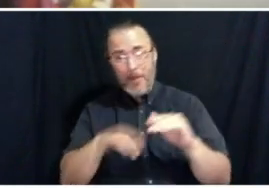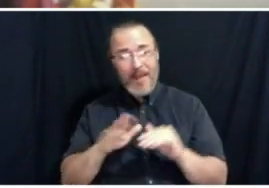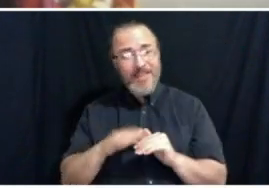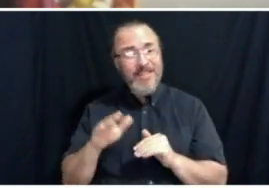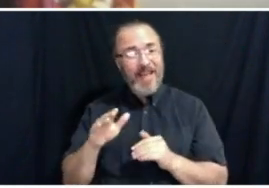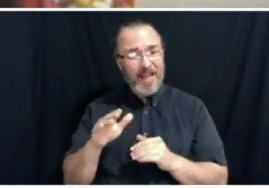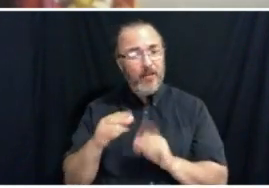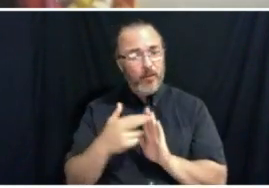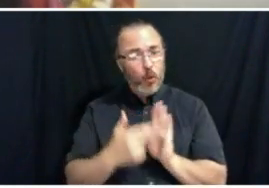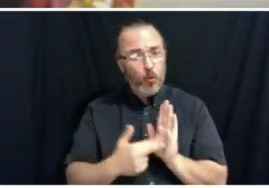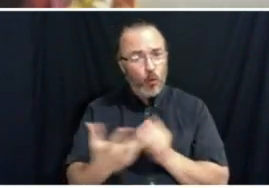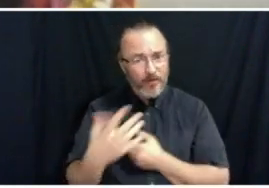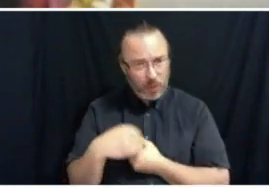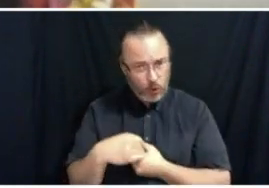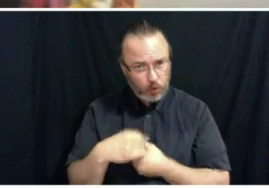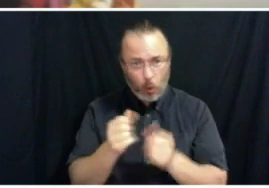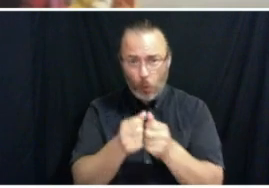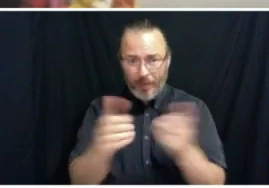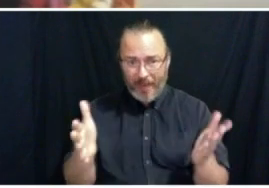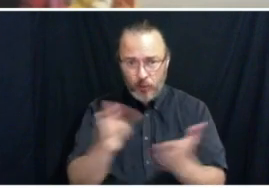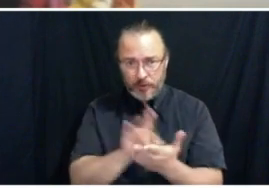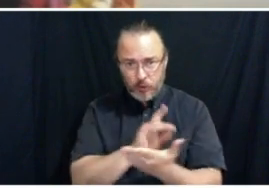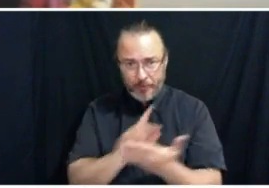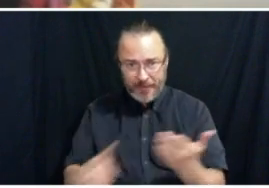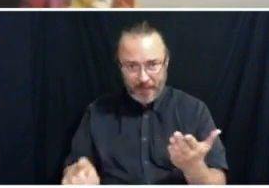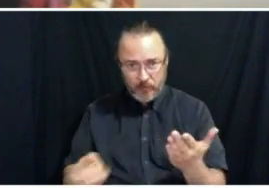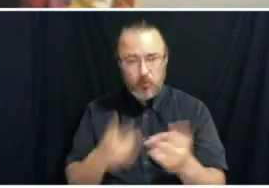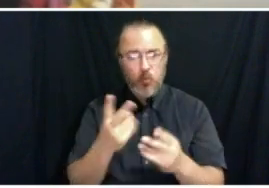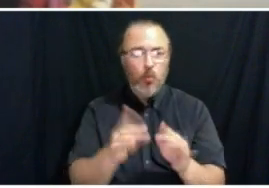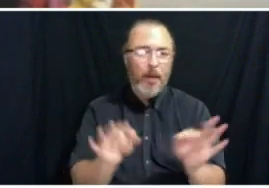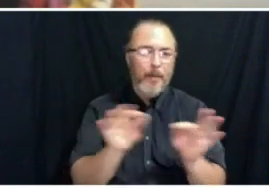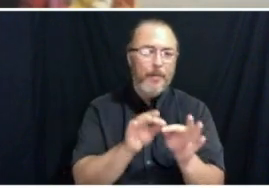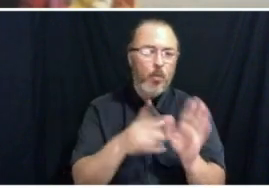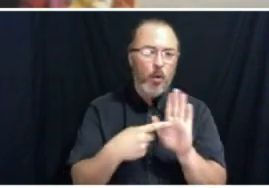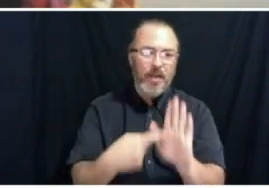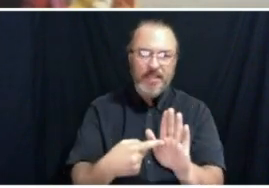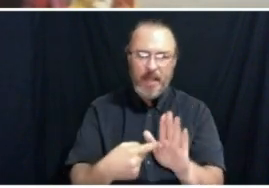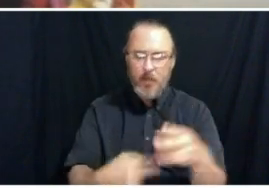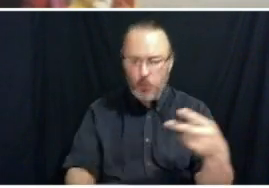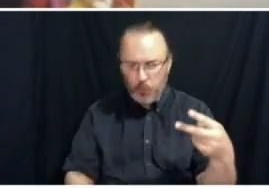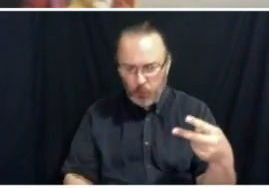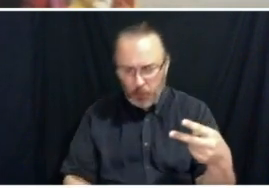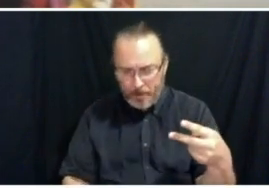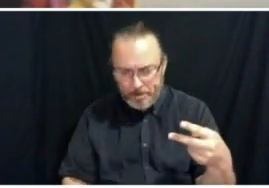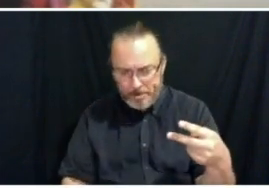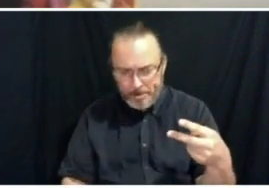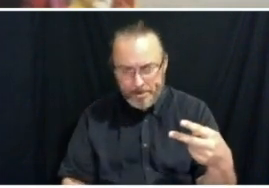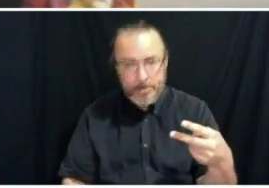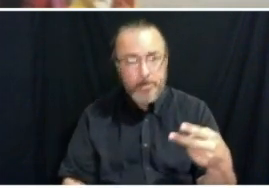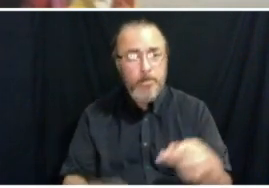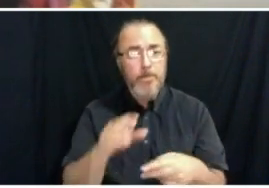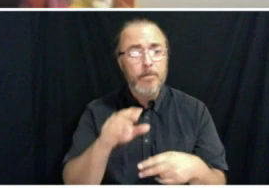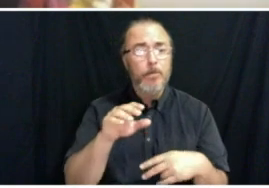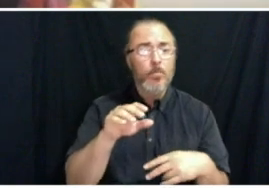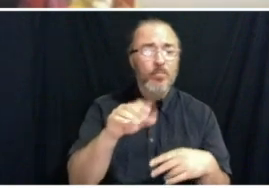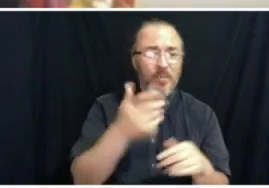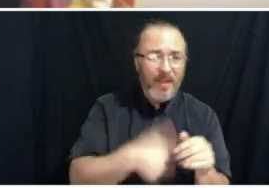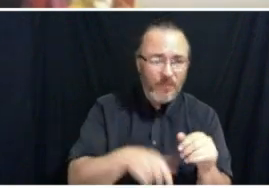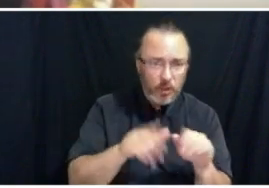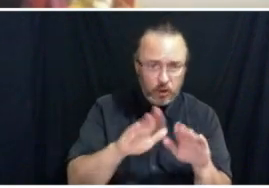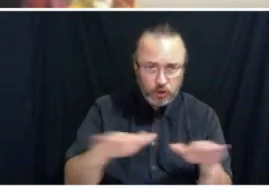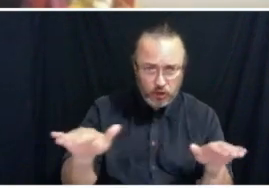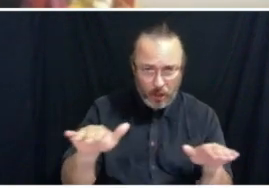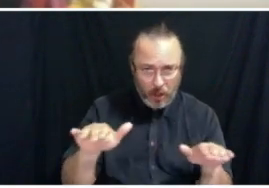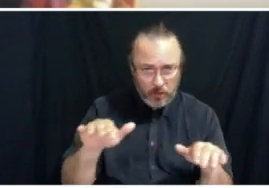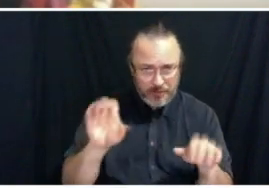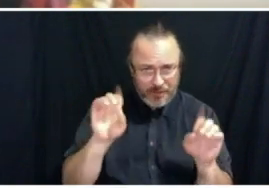no discrimination. Two important examples of this effort are the Early Childhood Education Program and